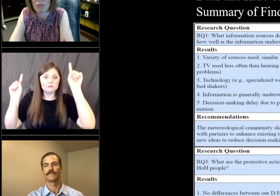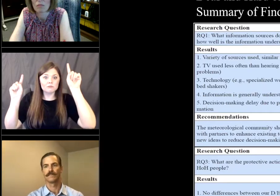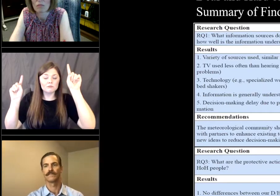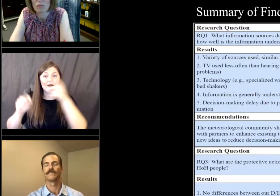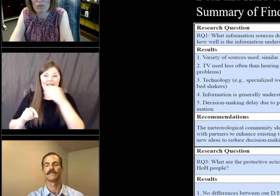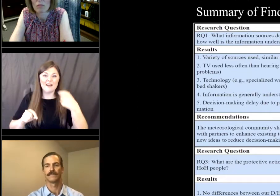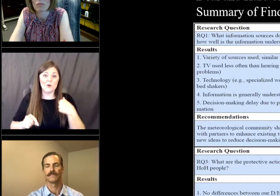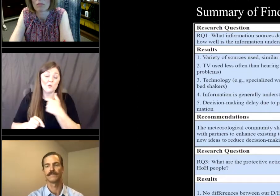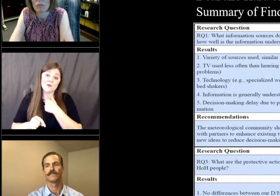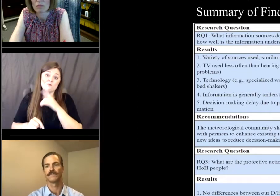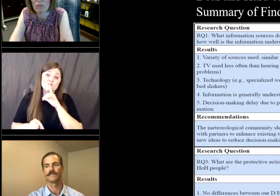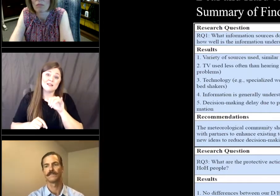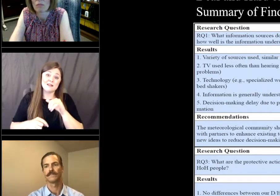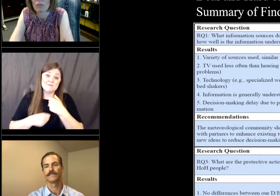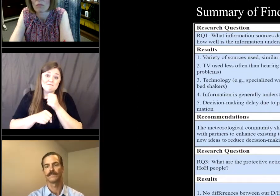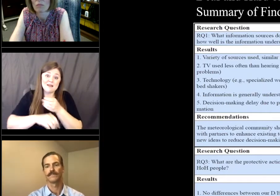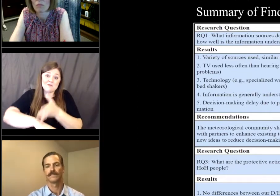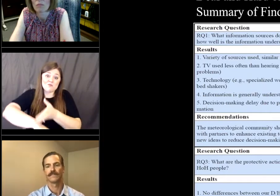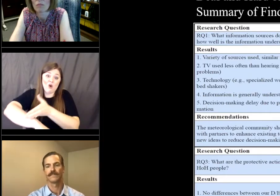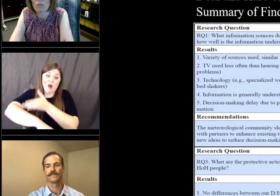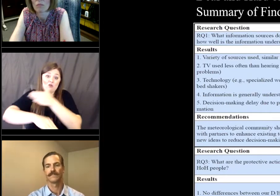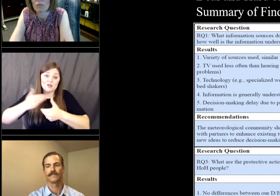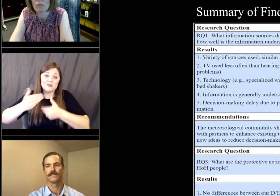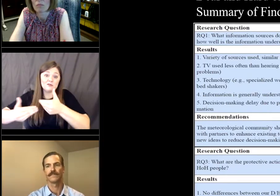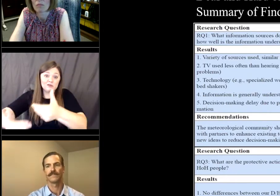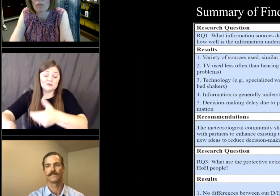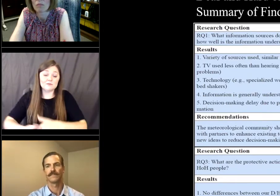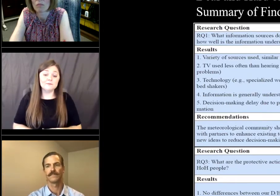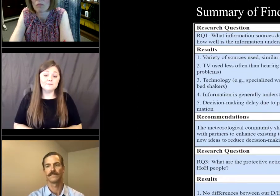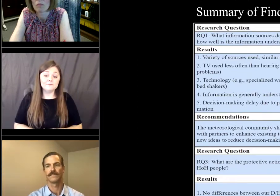making progress. So we wanted to just go to,